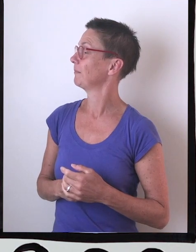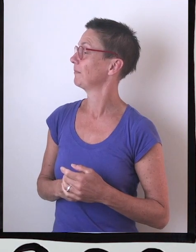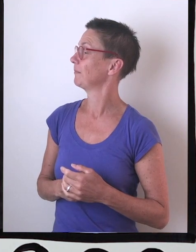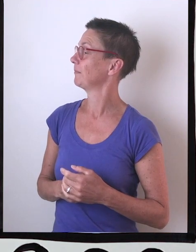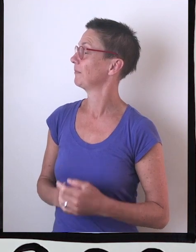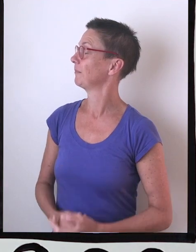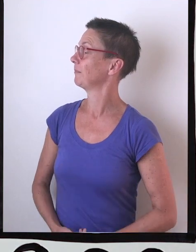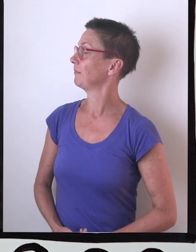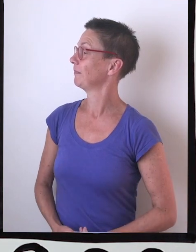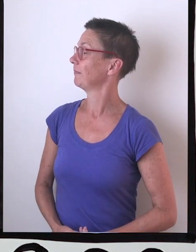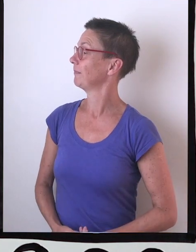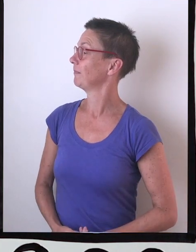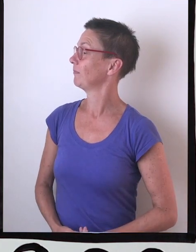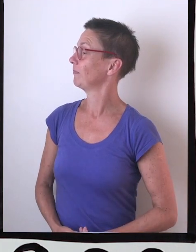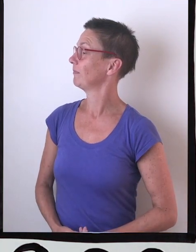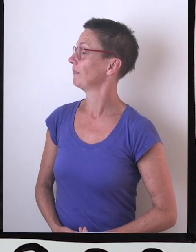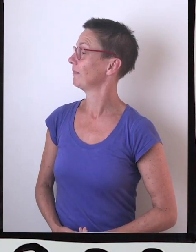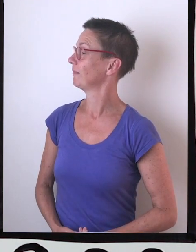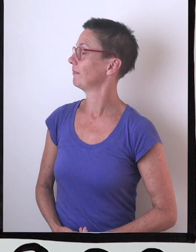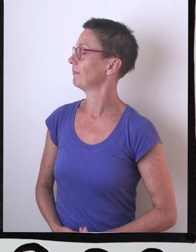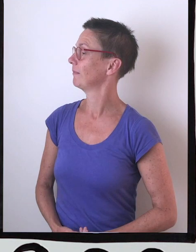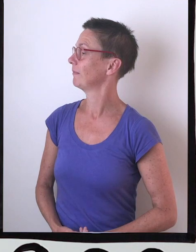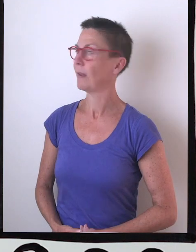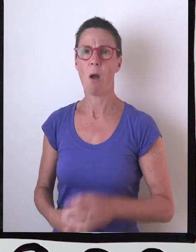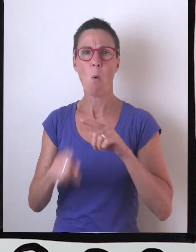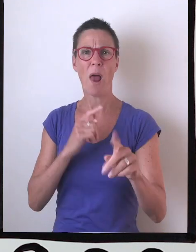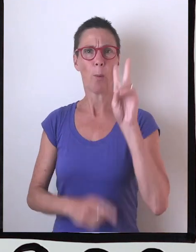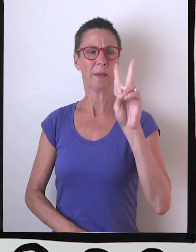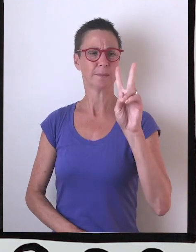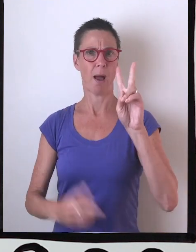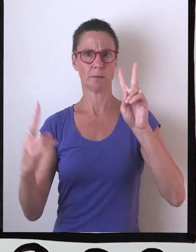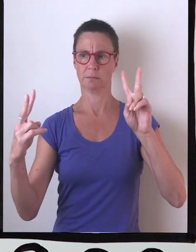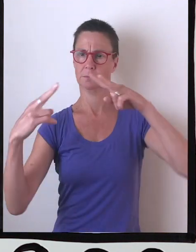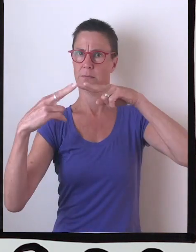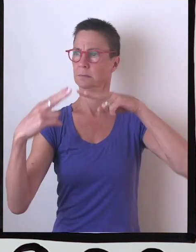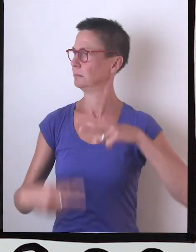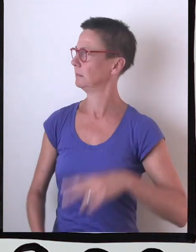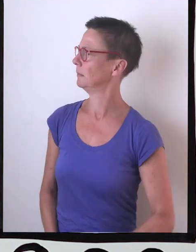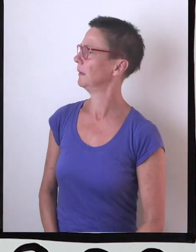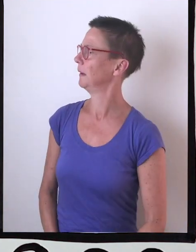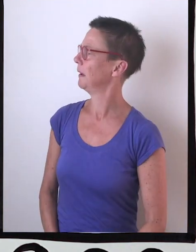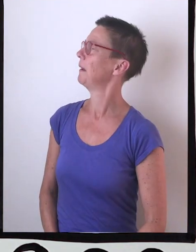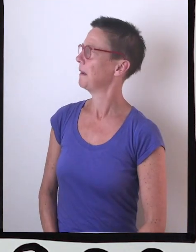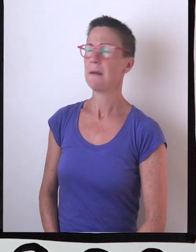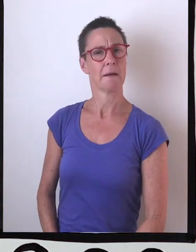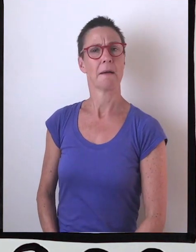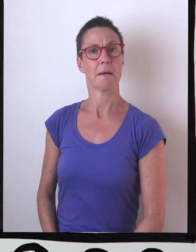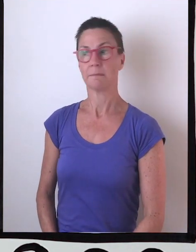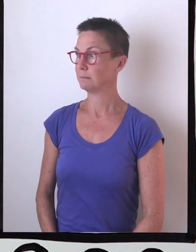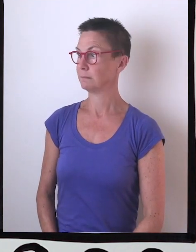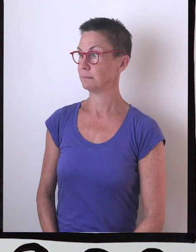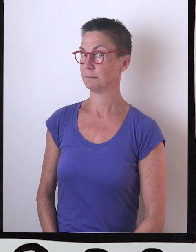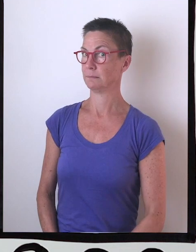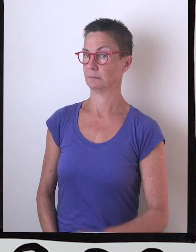yeah, good, prayer, peace man, let's try peace together. Fingers together. Yeah, peace